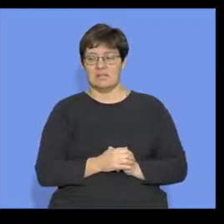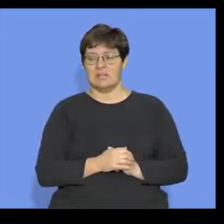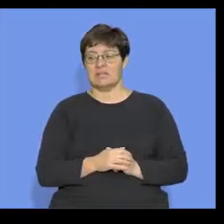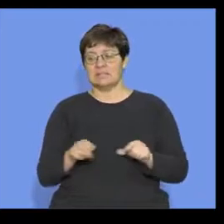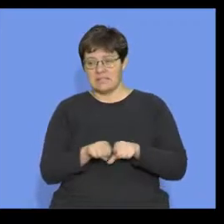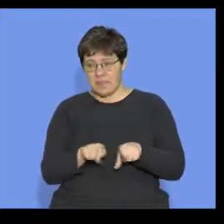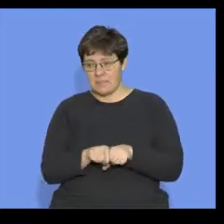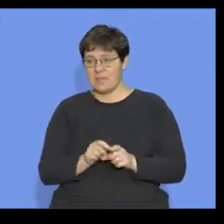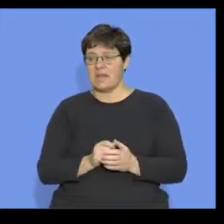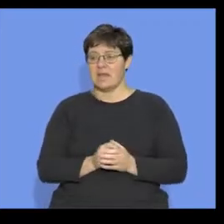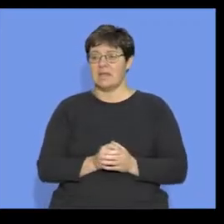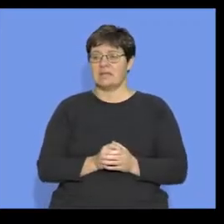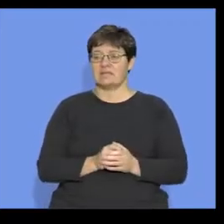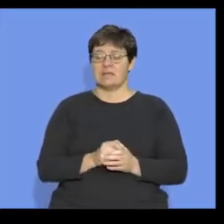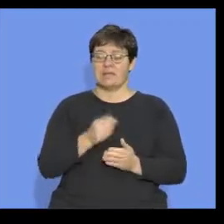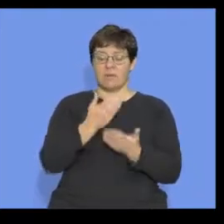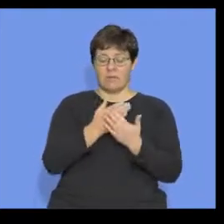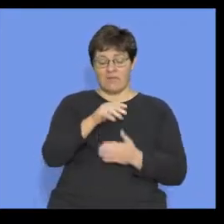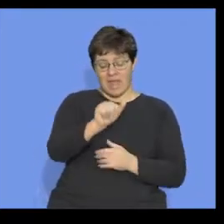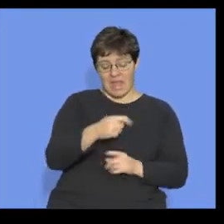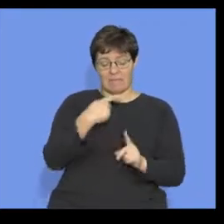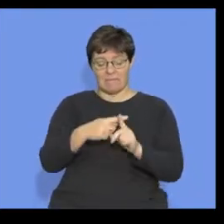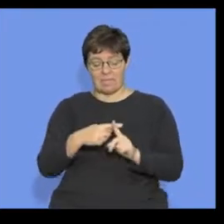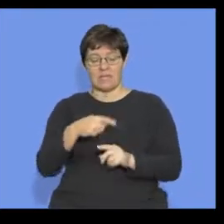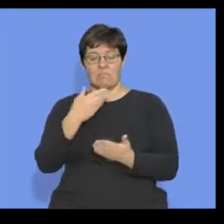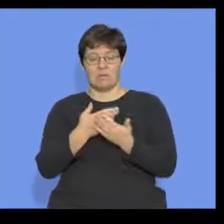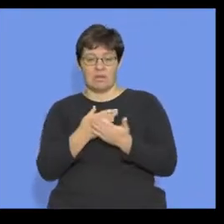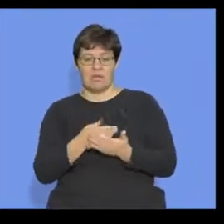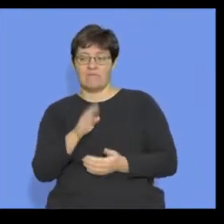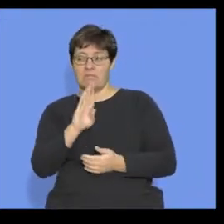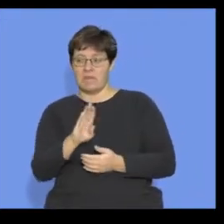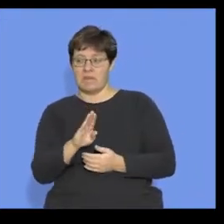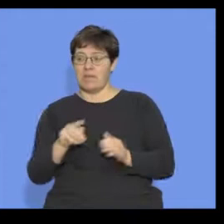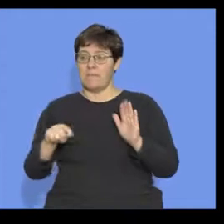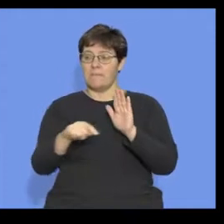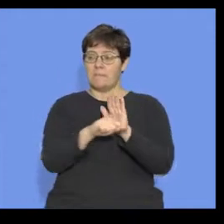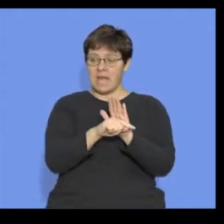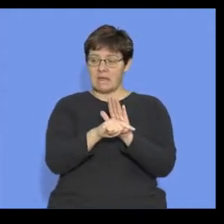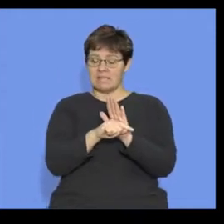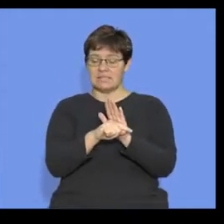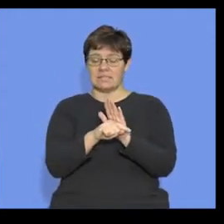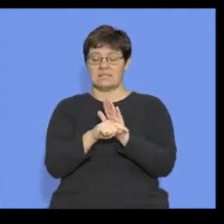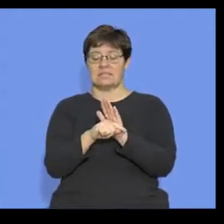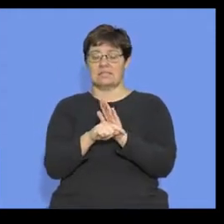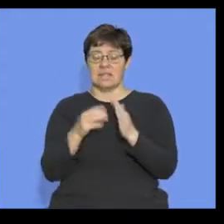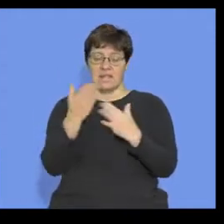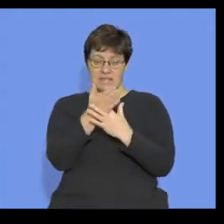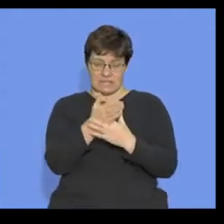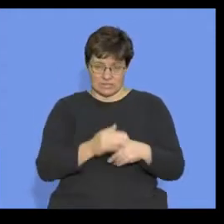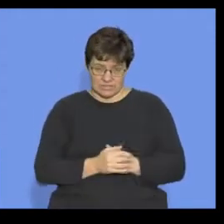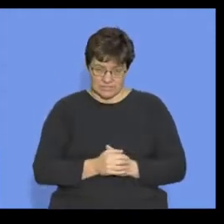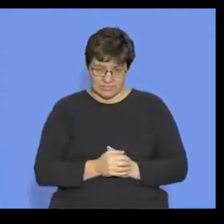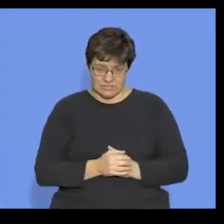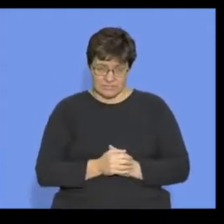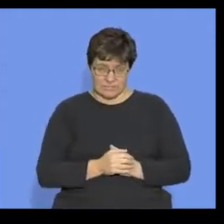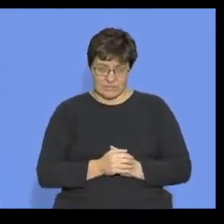B is the probability of A plus the probability of B minus the intersection. Are we together?